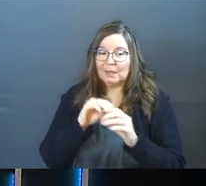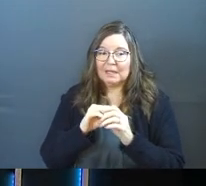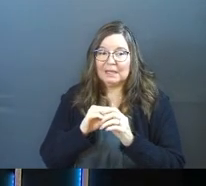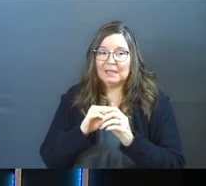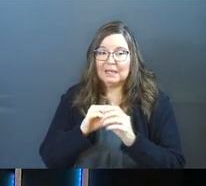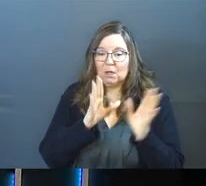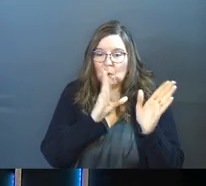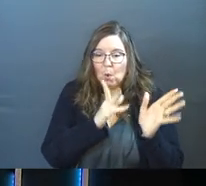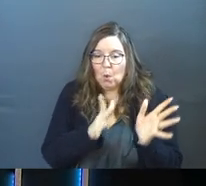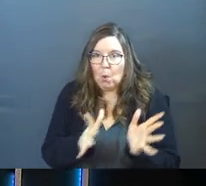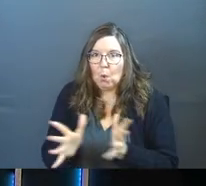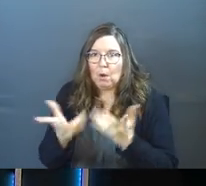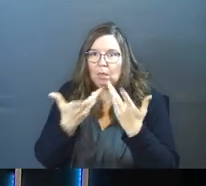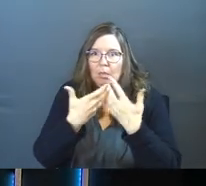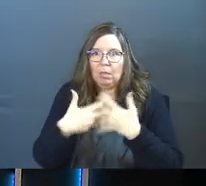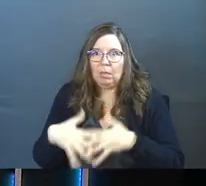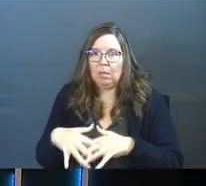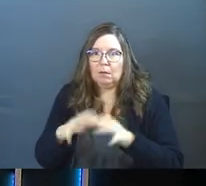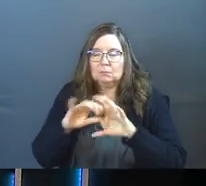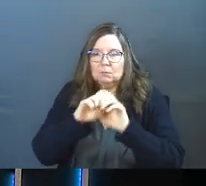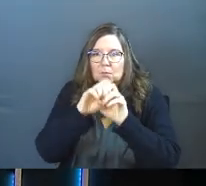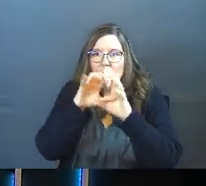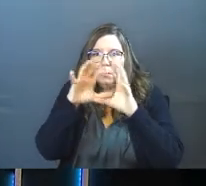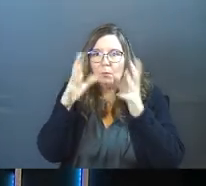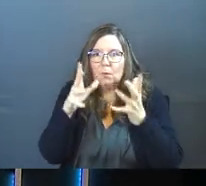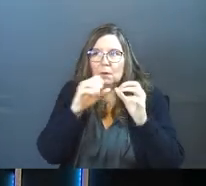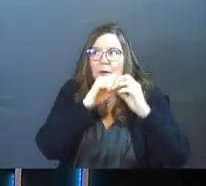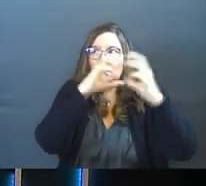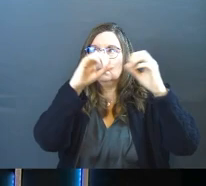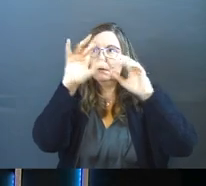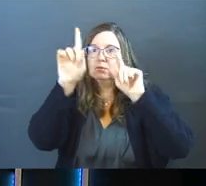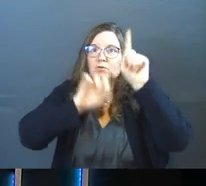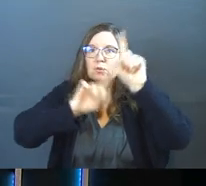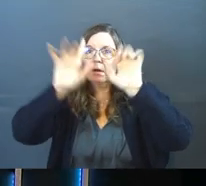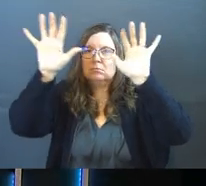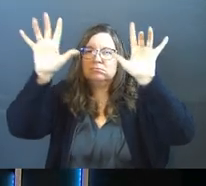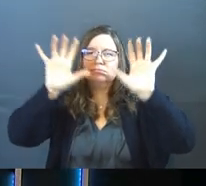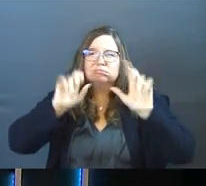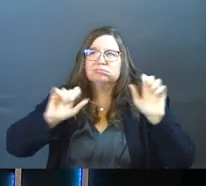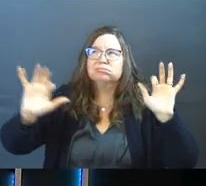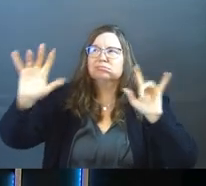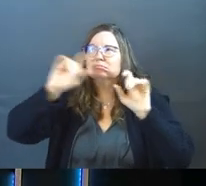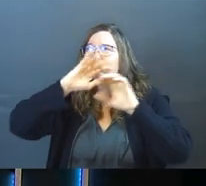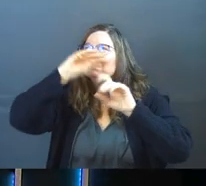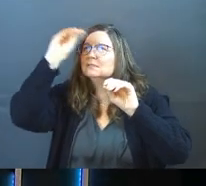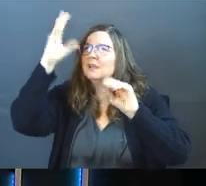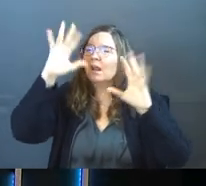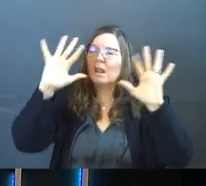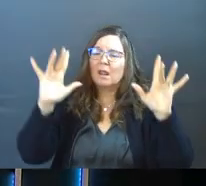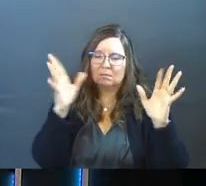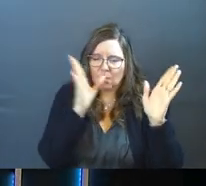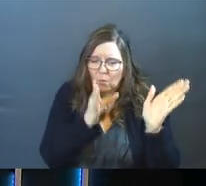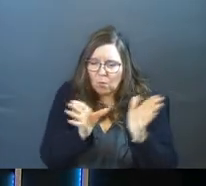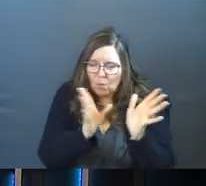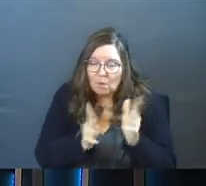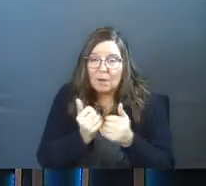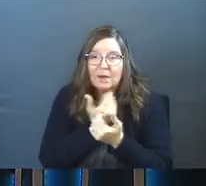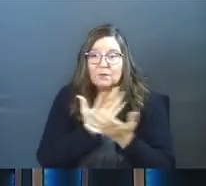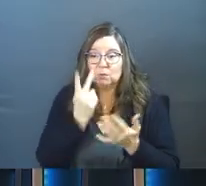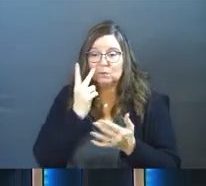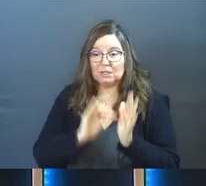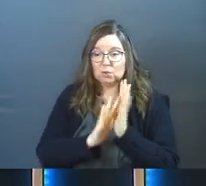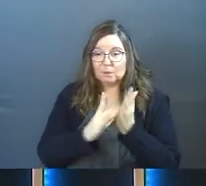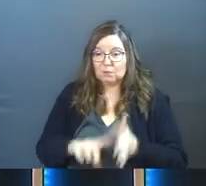into order too. It worked, right? Good communication, like, creates beautiful things that are in order. And so we see scripture